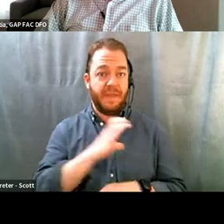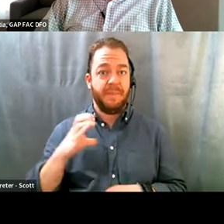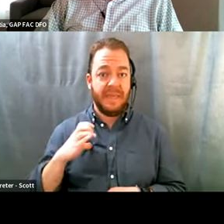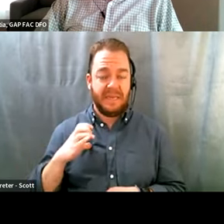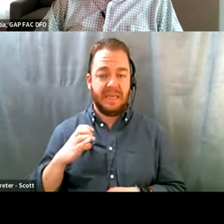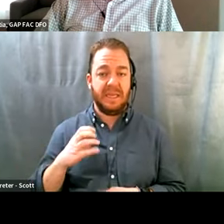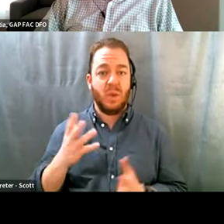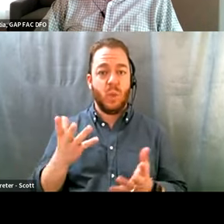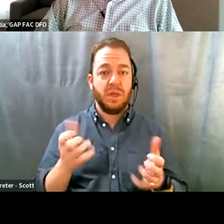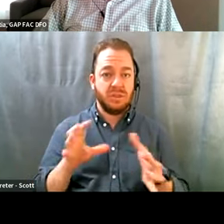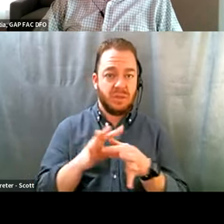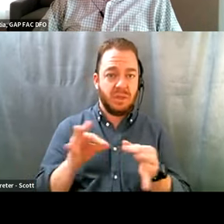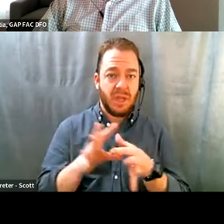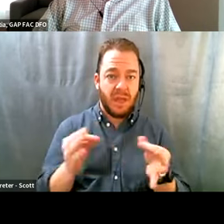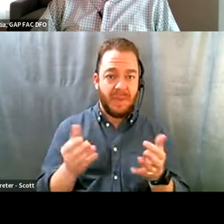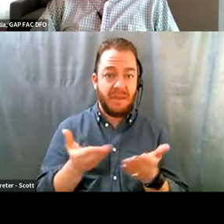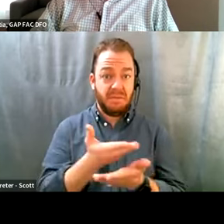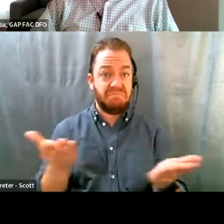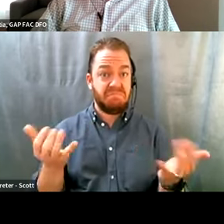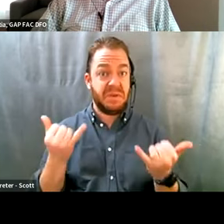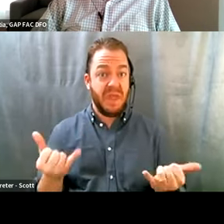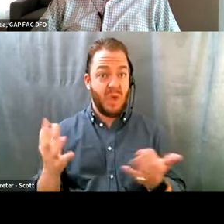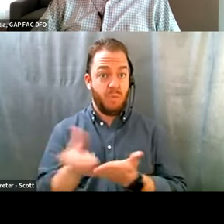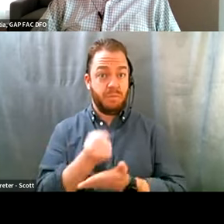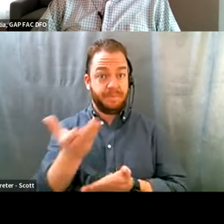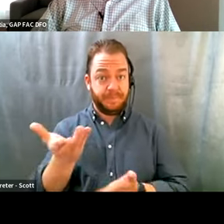committee would want to chime in, this would be a good time to do so.